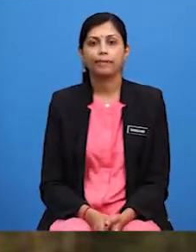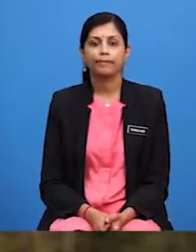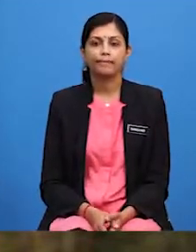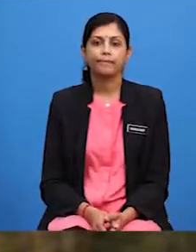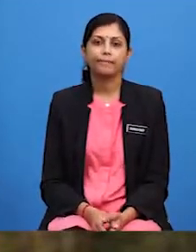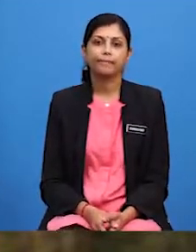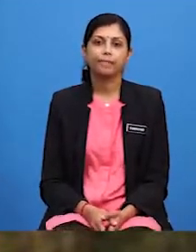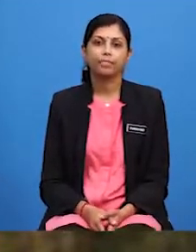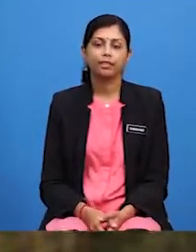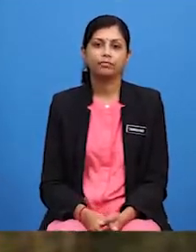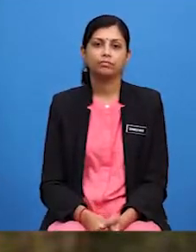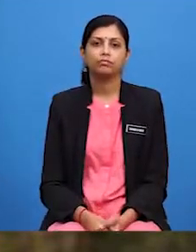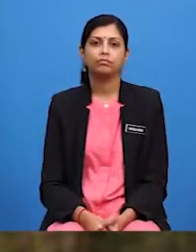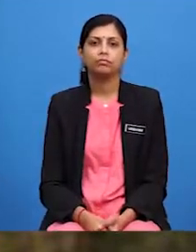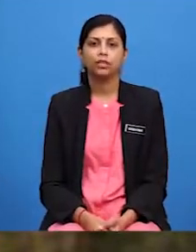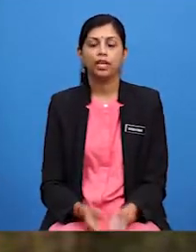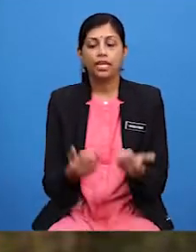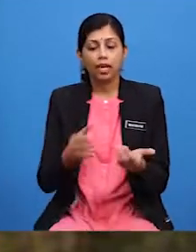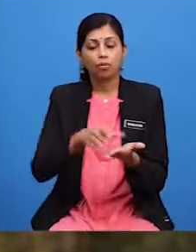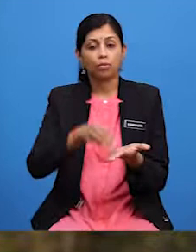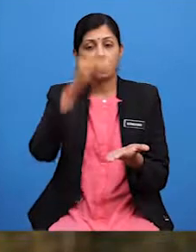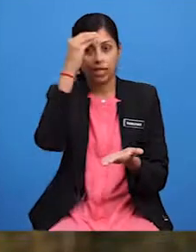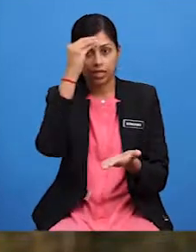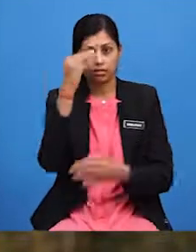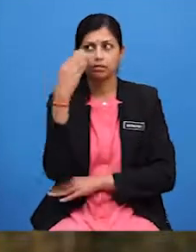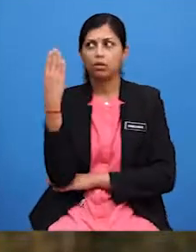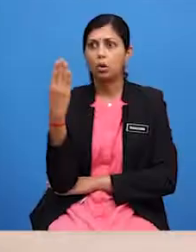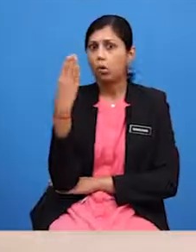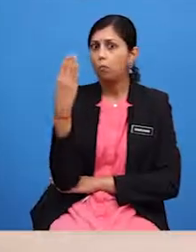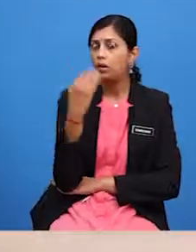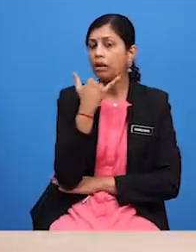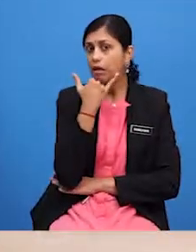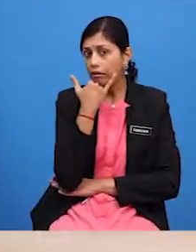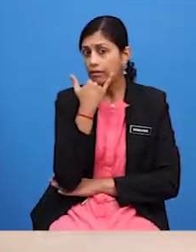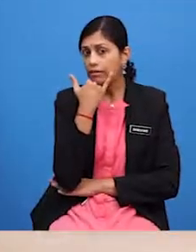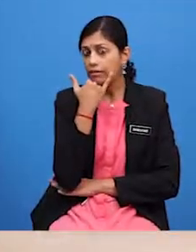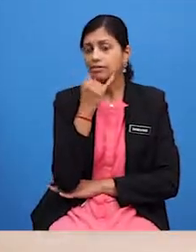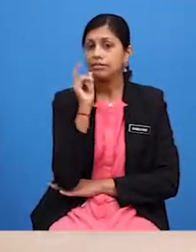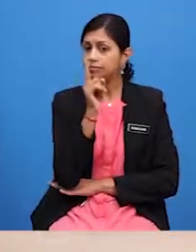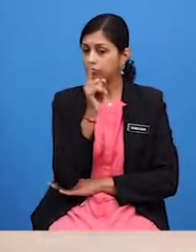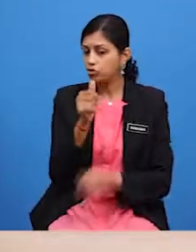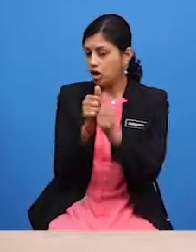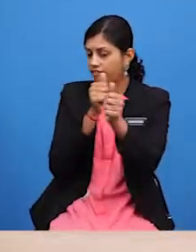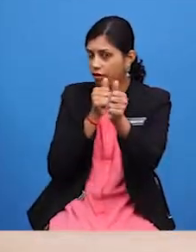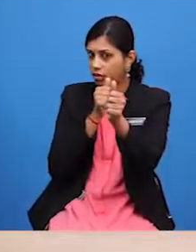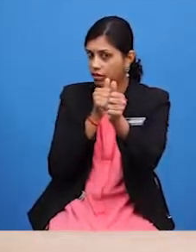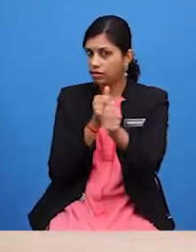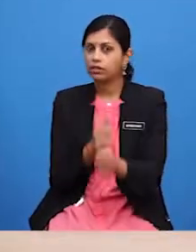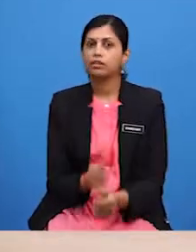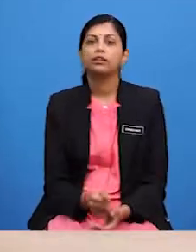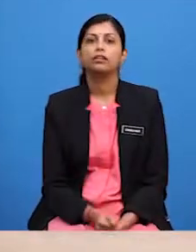These are common errors you should avoid. Common error.